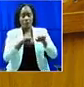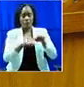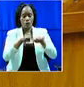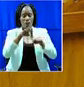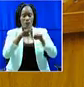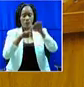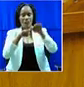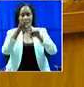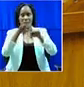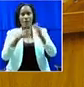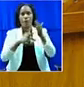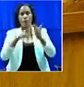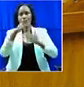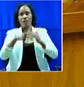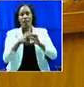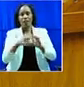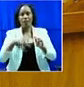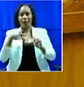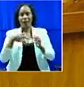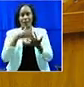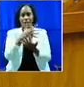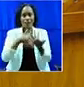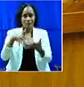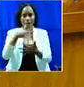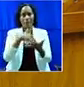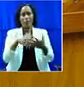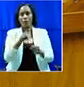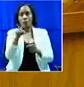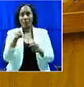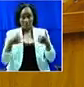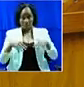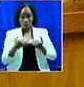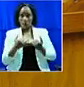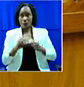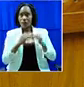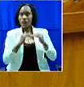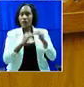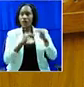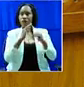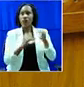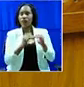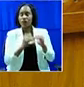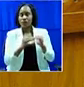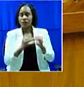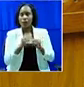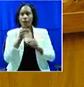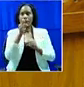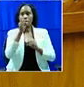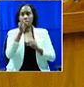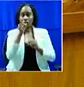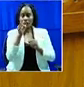cycle. Those that are already in construction will see the future phases brought earlier